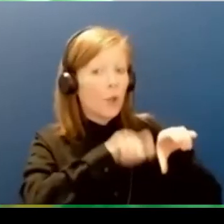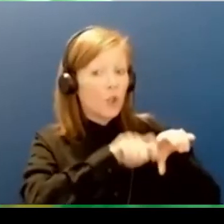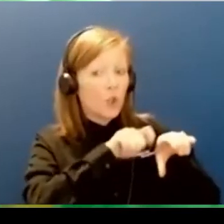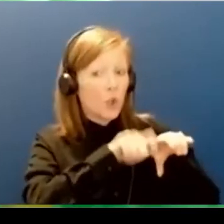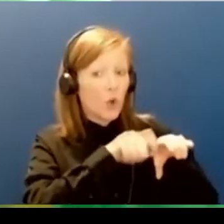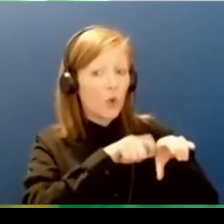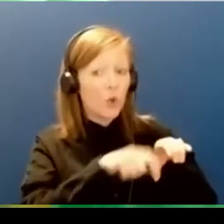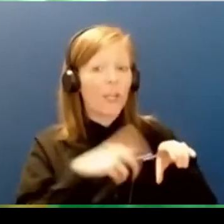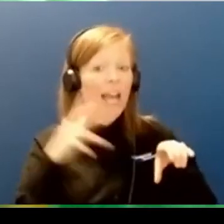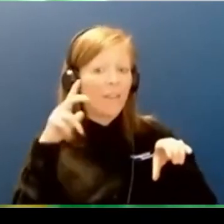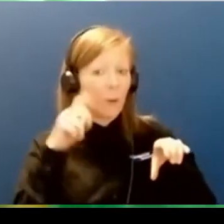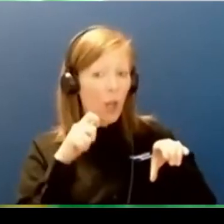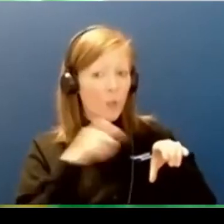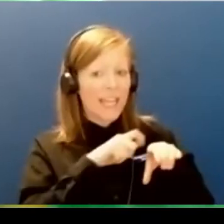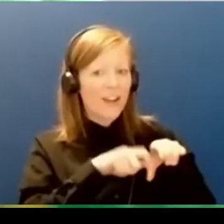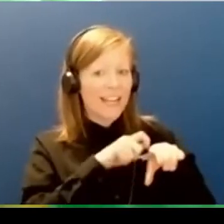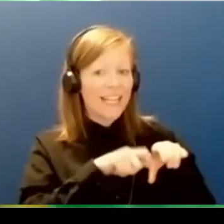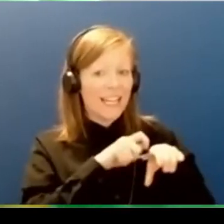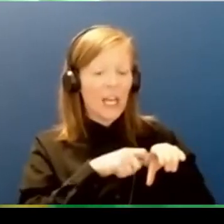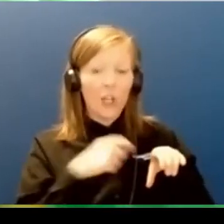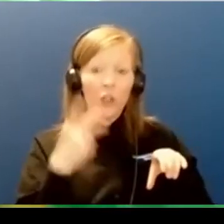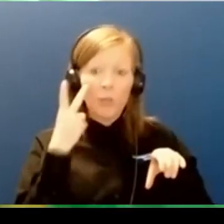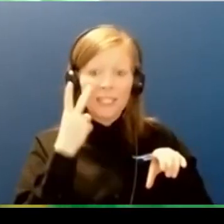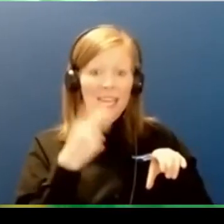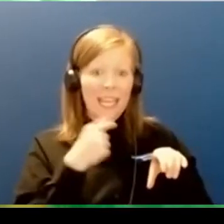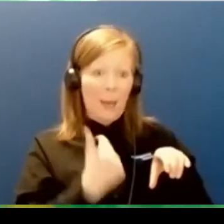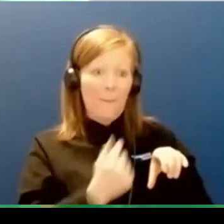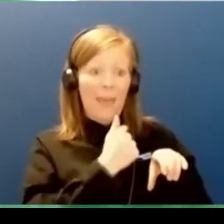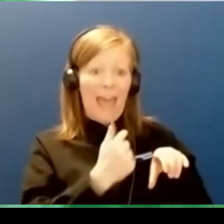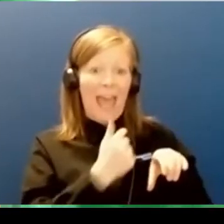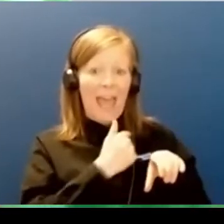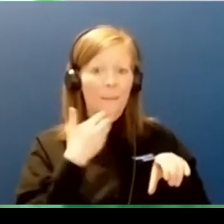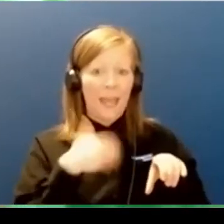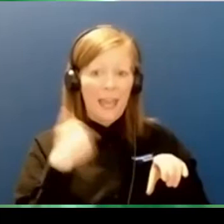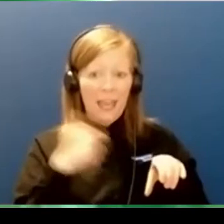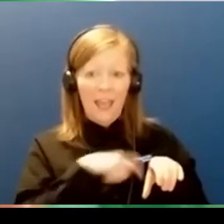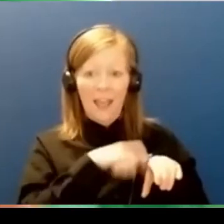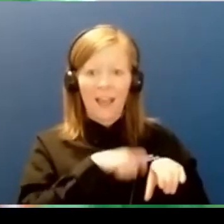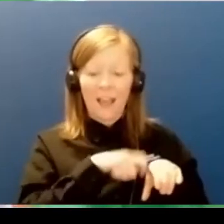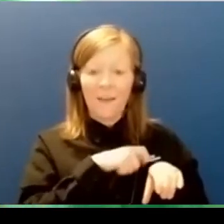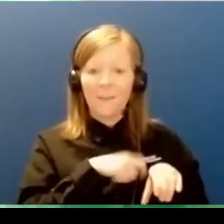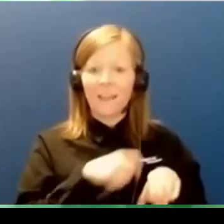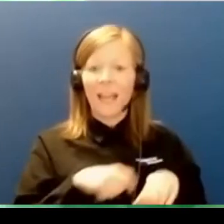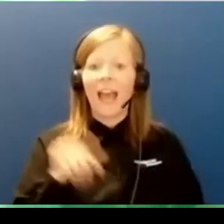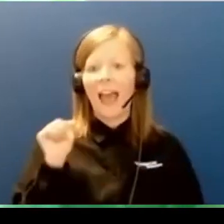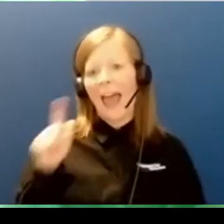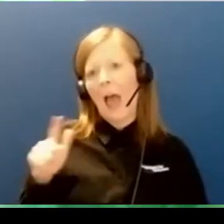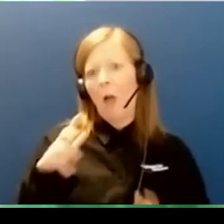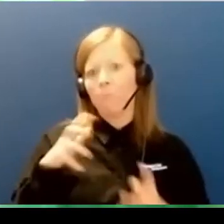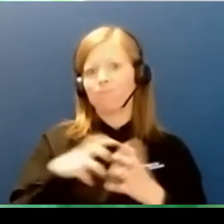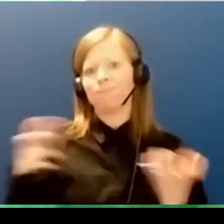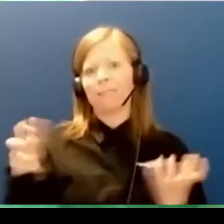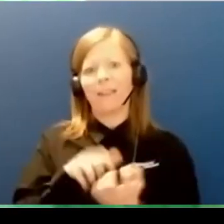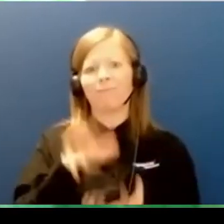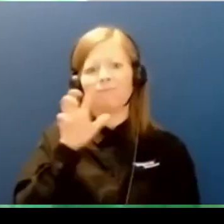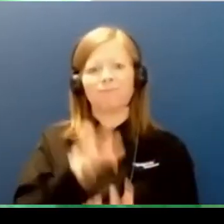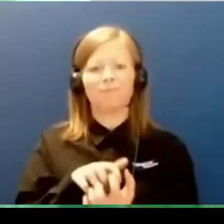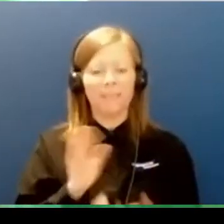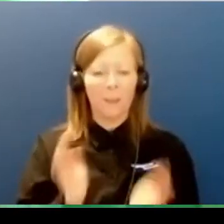can have them close down a little bit, and you'll be able to reach the very, very last teeth. Now, Al has great big teeth, not like our little kids'